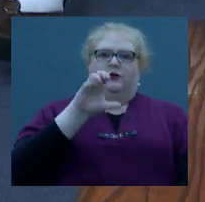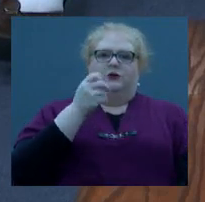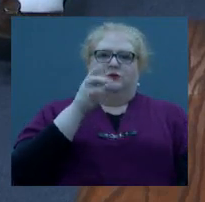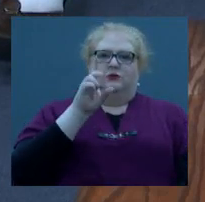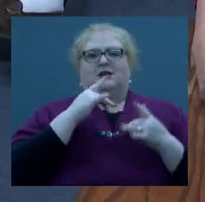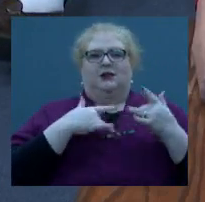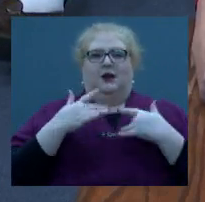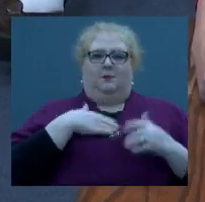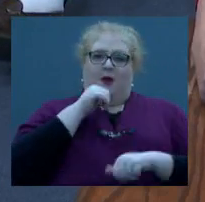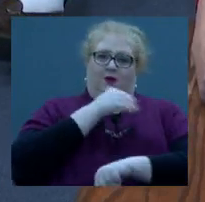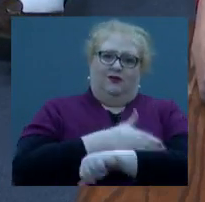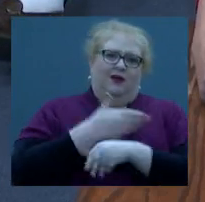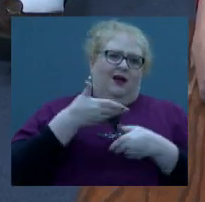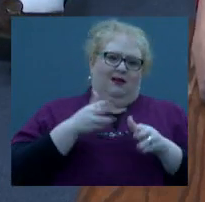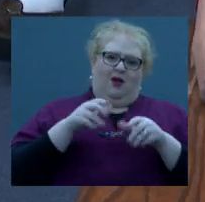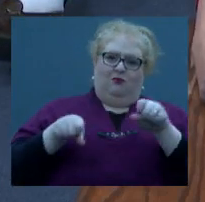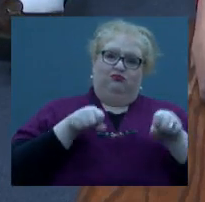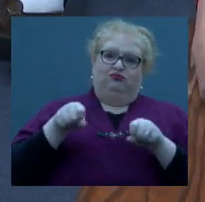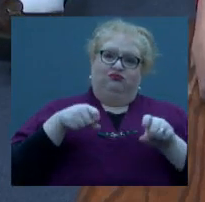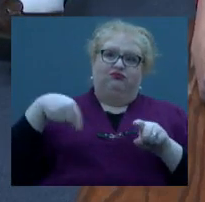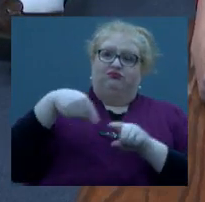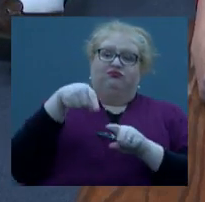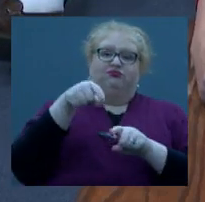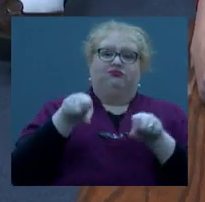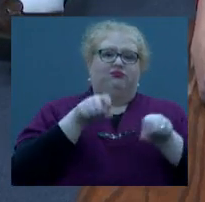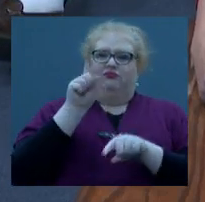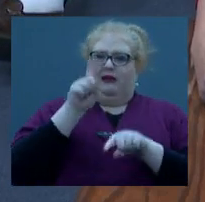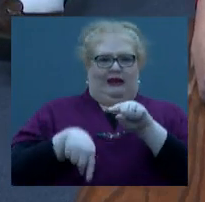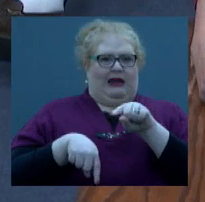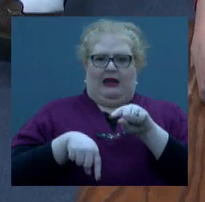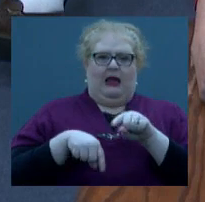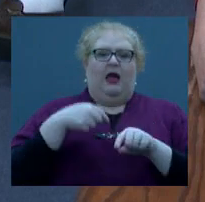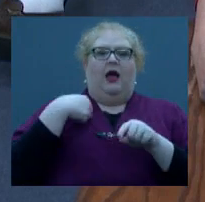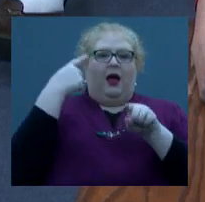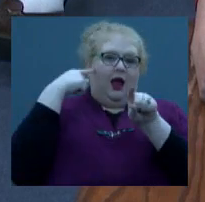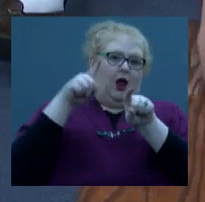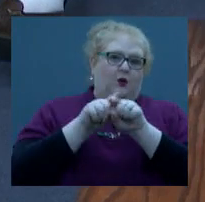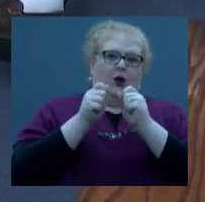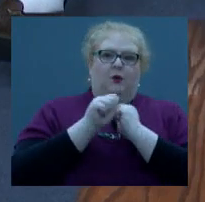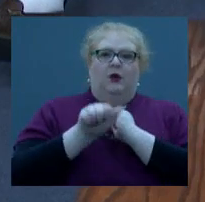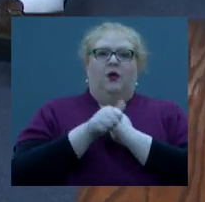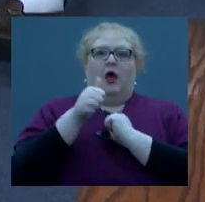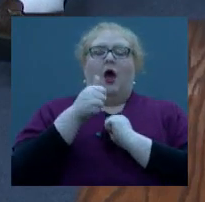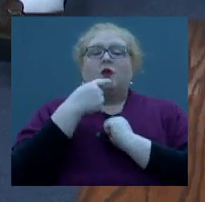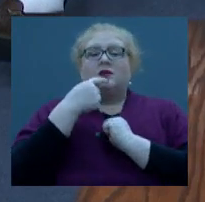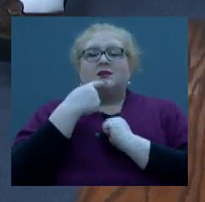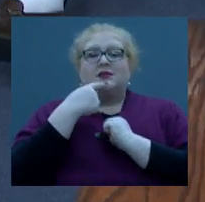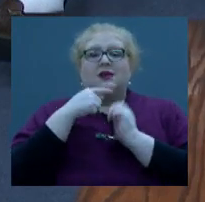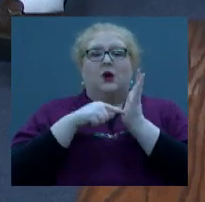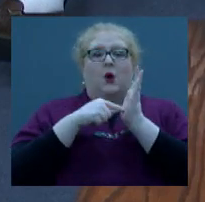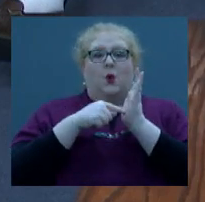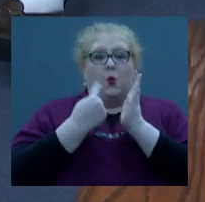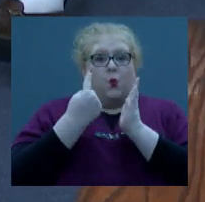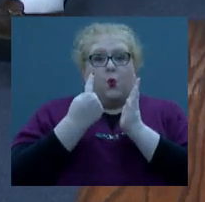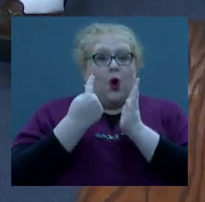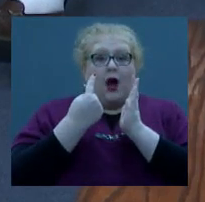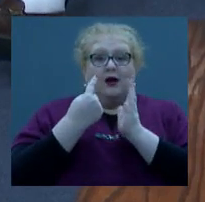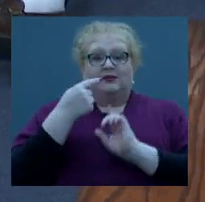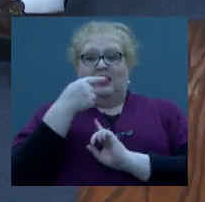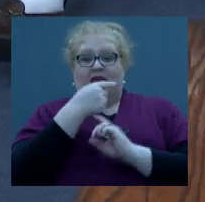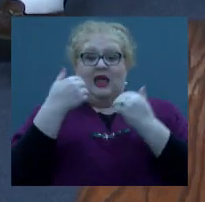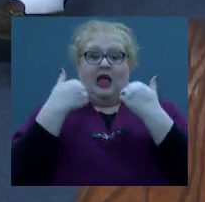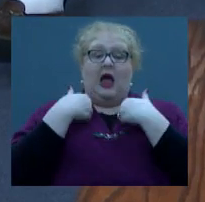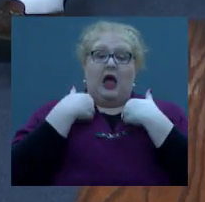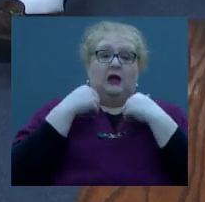Ring doorbell, I get to ride her bicycle out in the neighborhood. And I agree with what others have said, that once he gets a foothold in